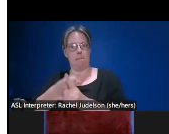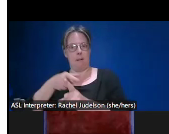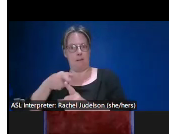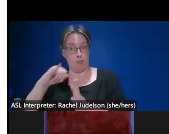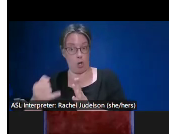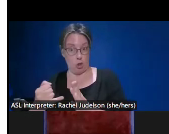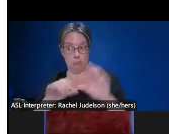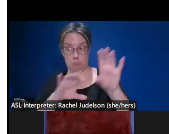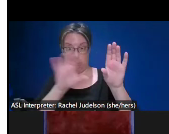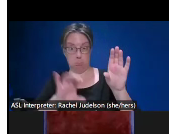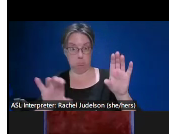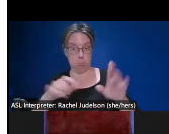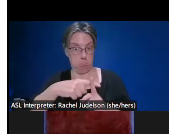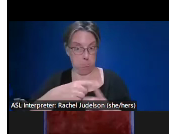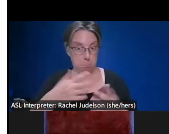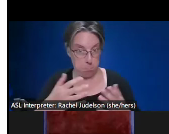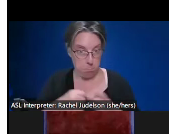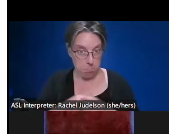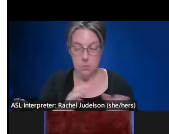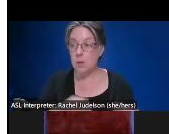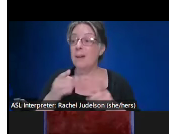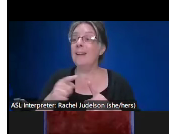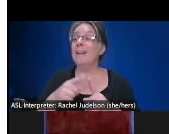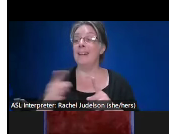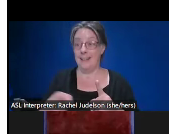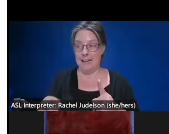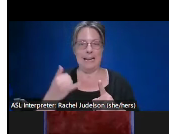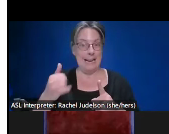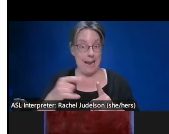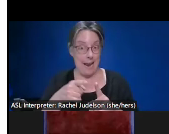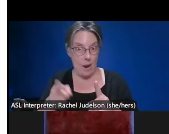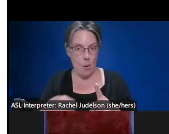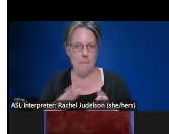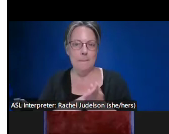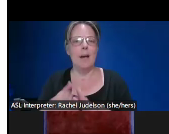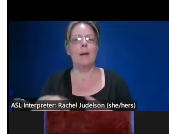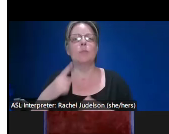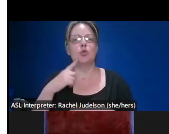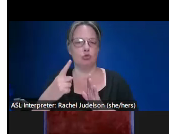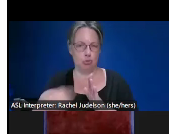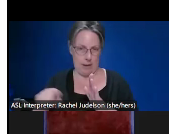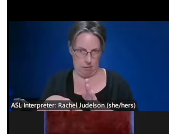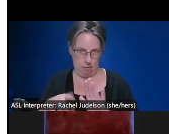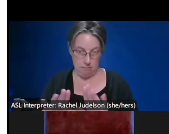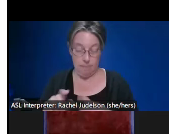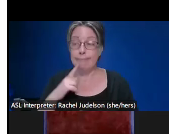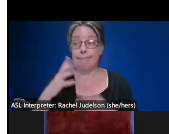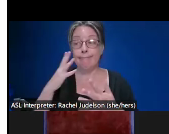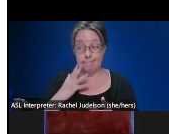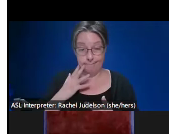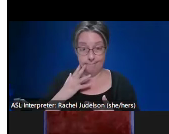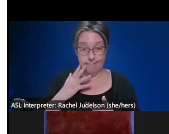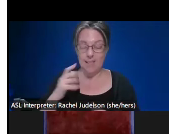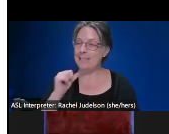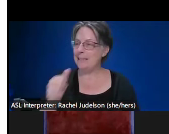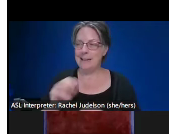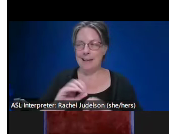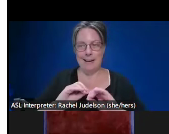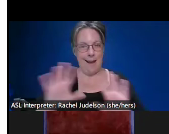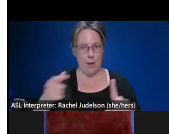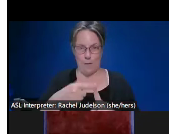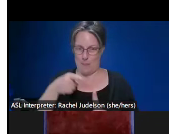is fairly positive. But now the abstract turns critical. So it says, unfortunately, it's not clear from the